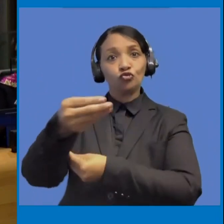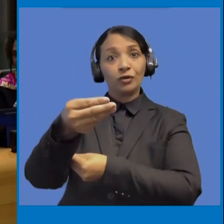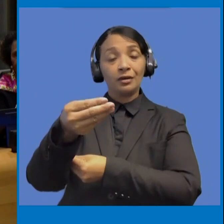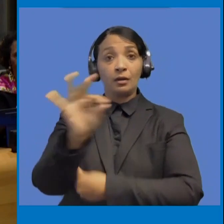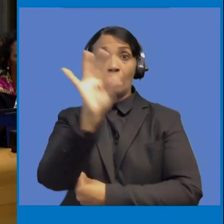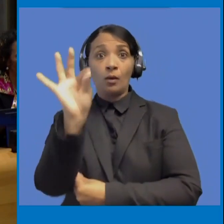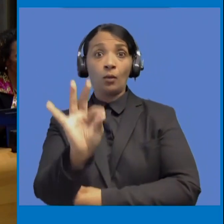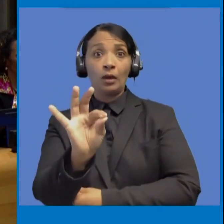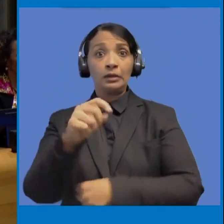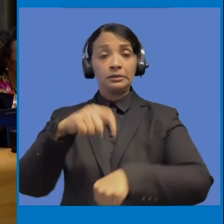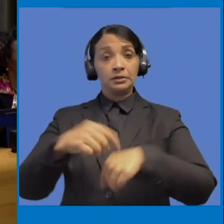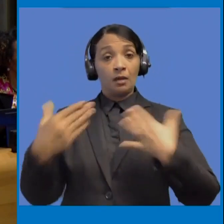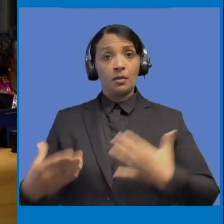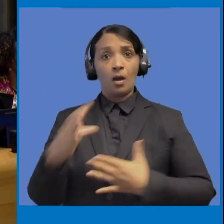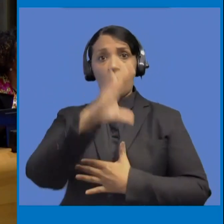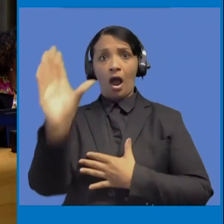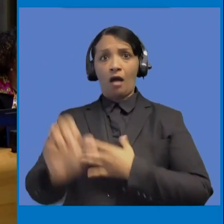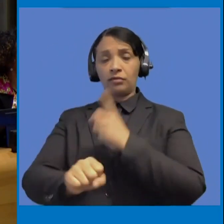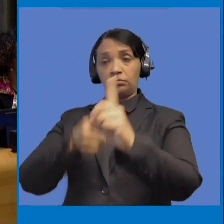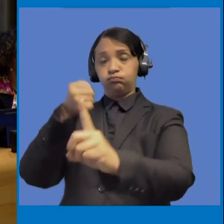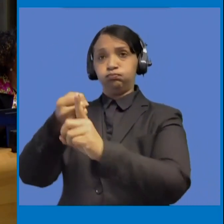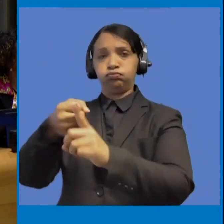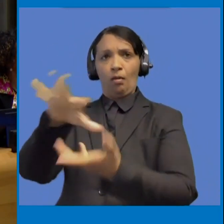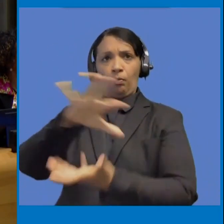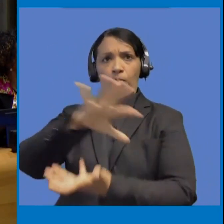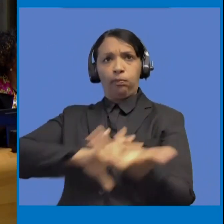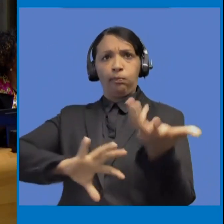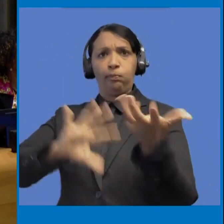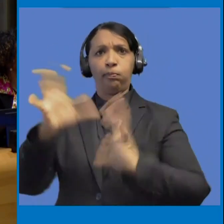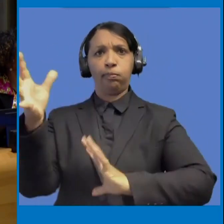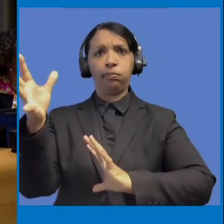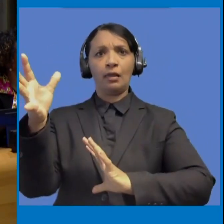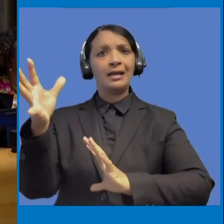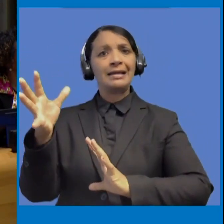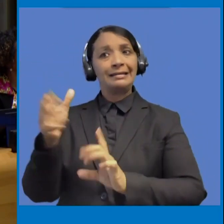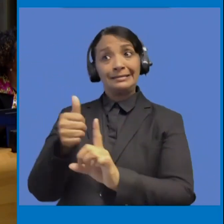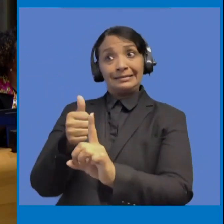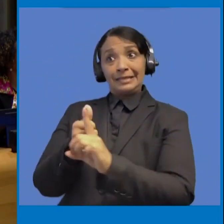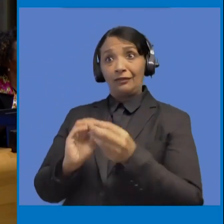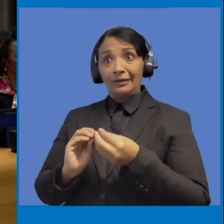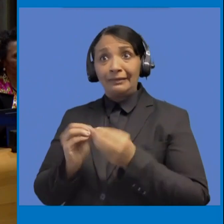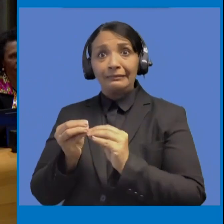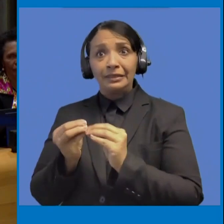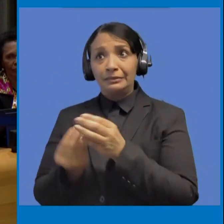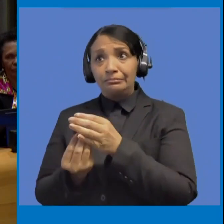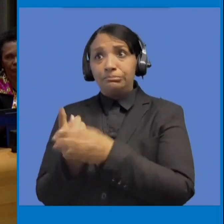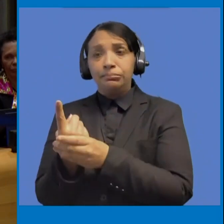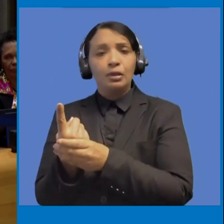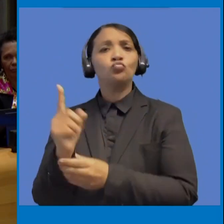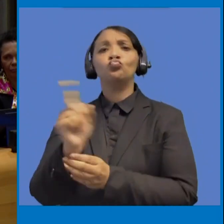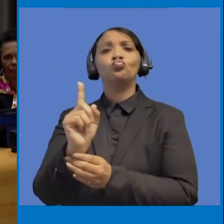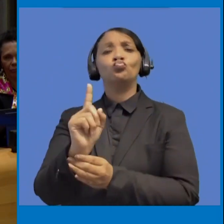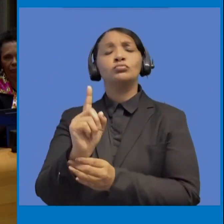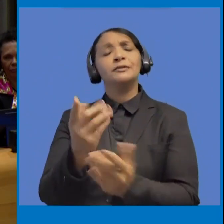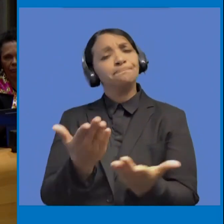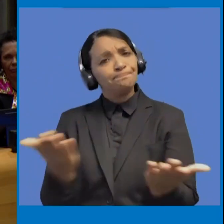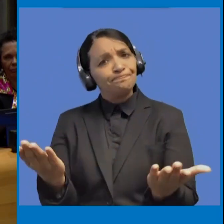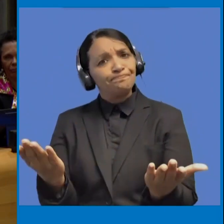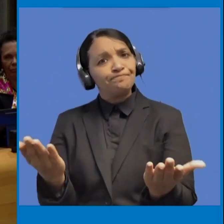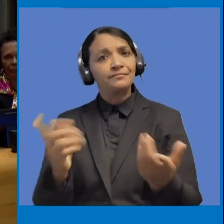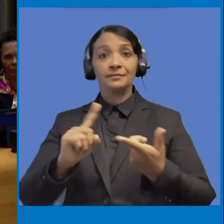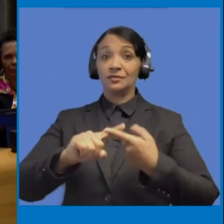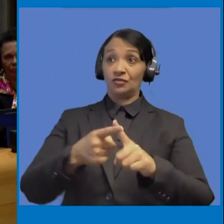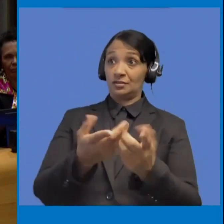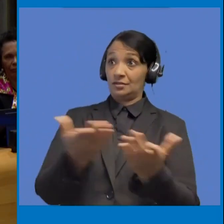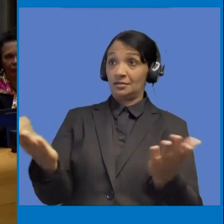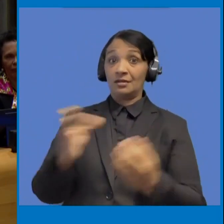multiple crises, but crises not of his own making. So, dear friends, Africa is a place of great